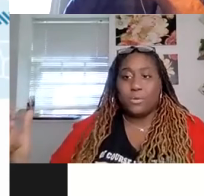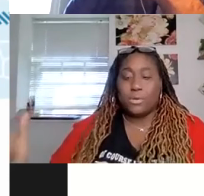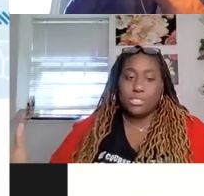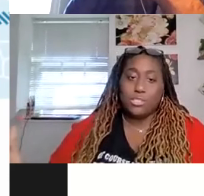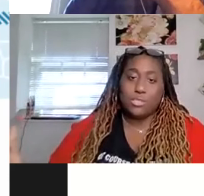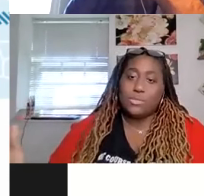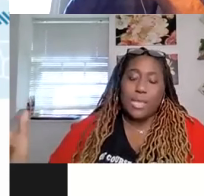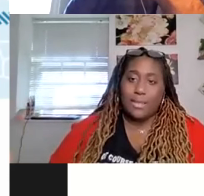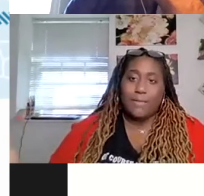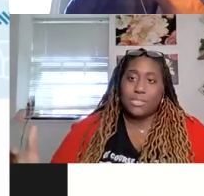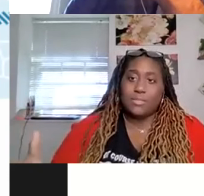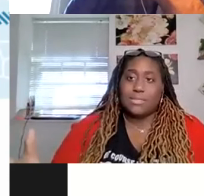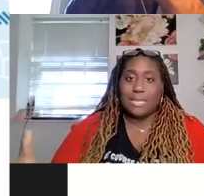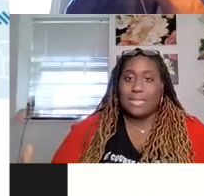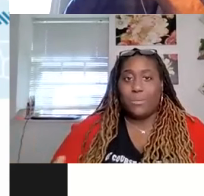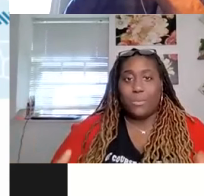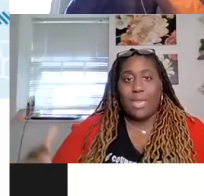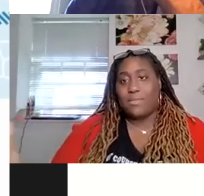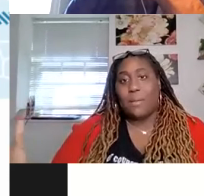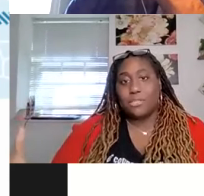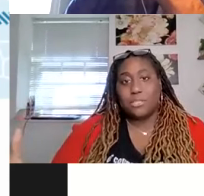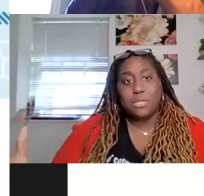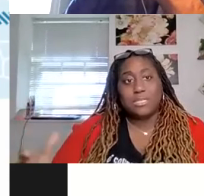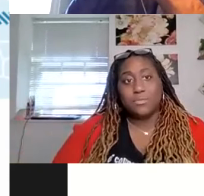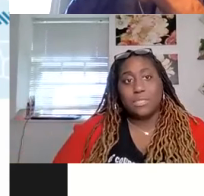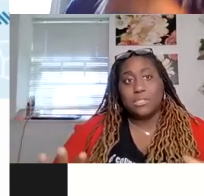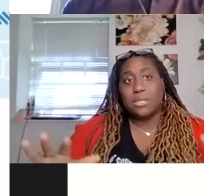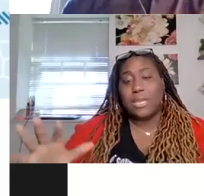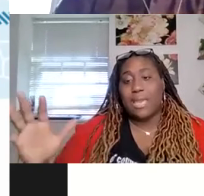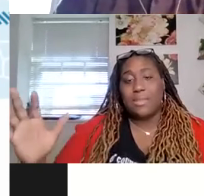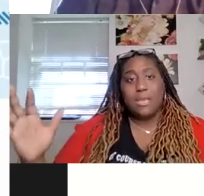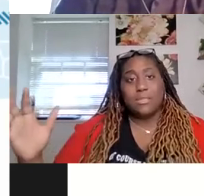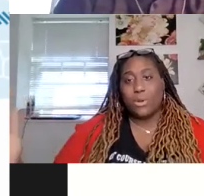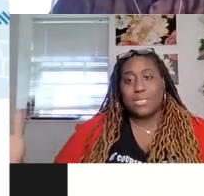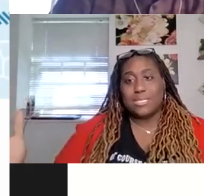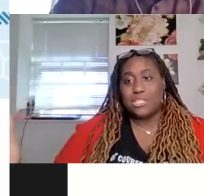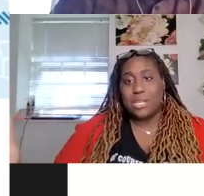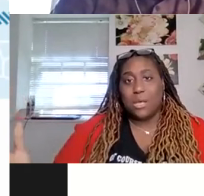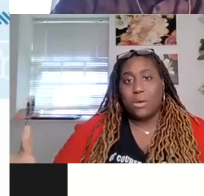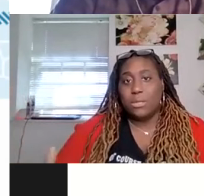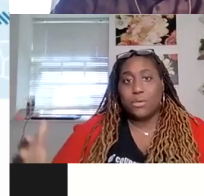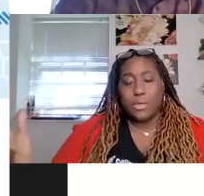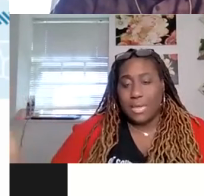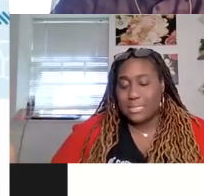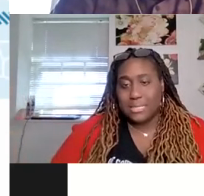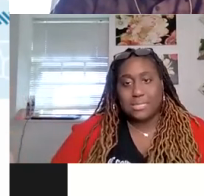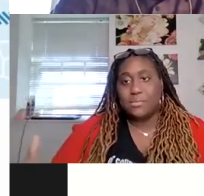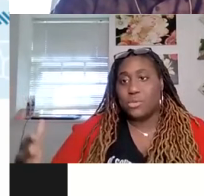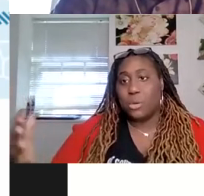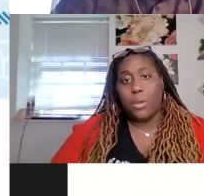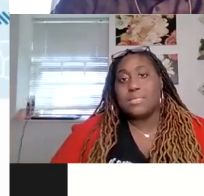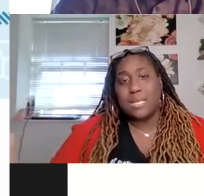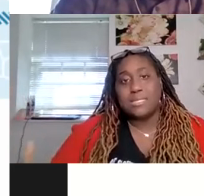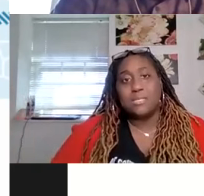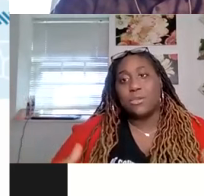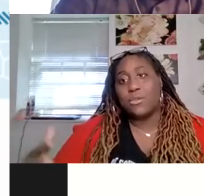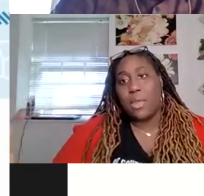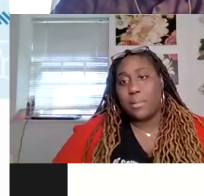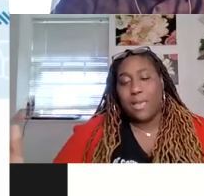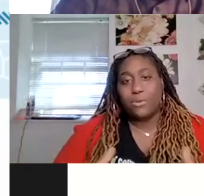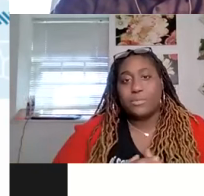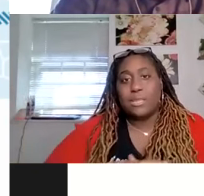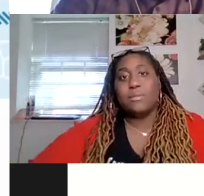But of course, using and leveraging things like that, we have the opportunity to really look at the organization as a whole and create systems or processes